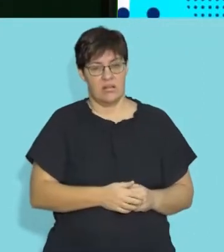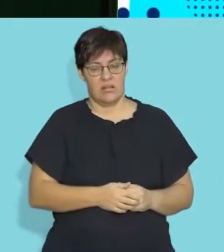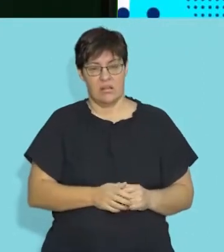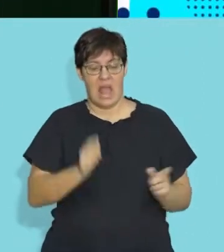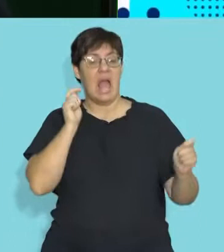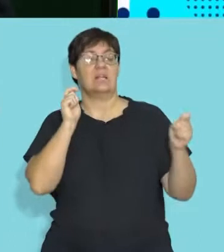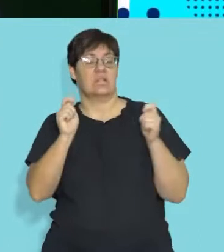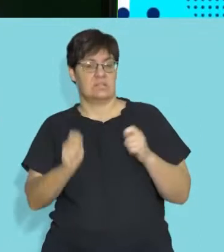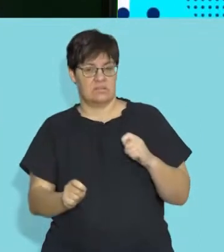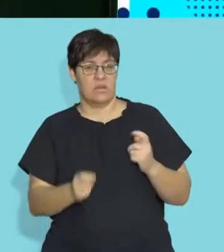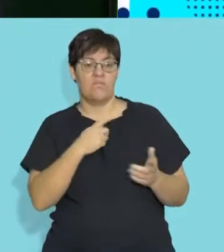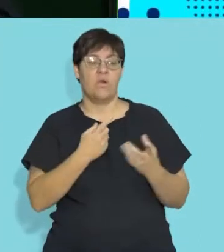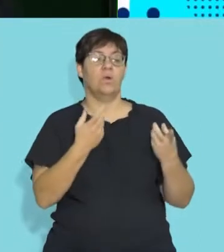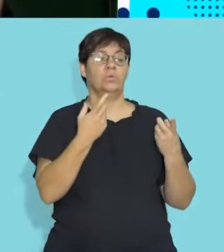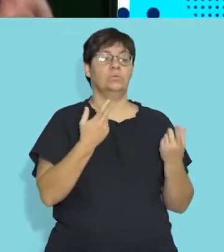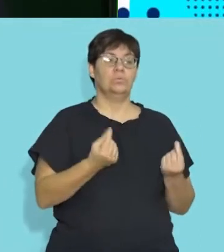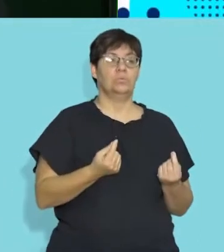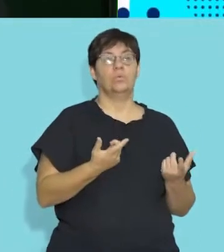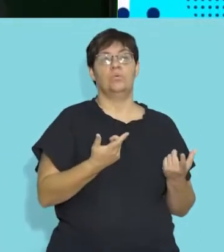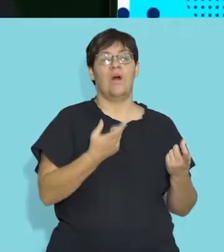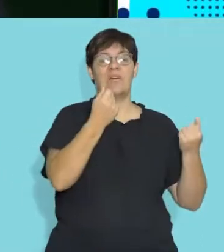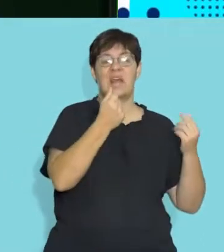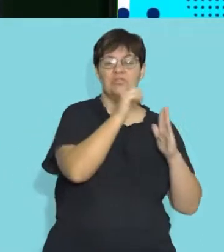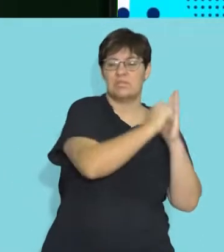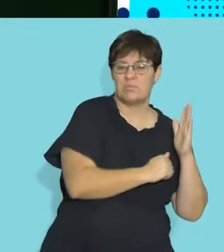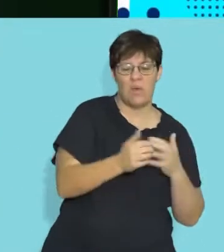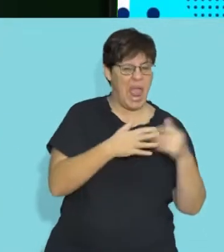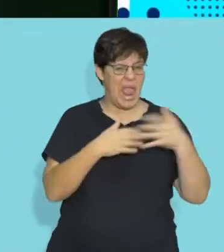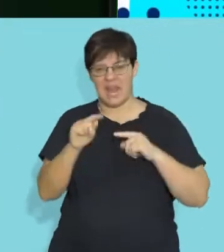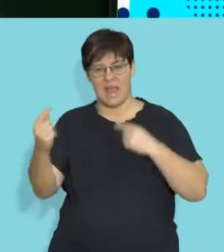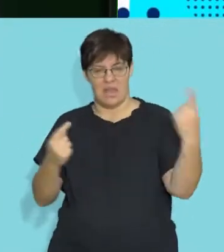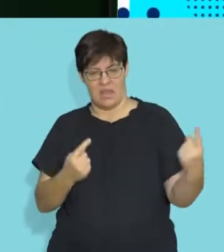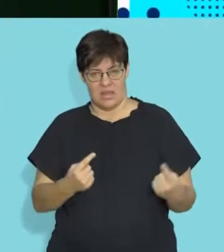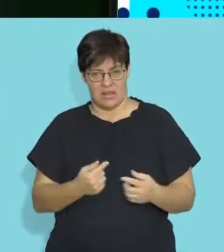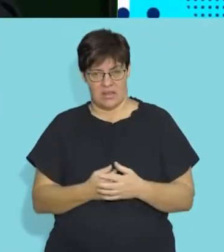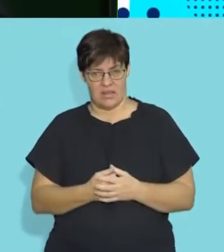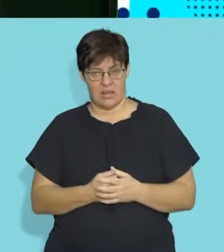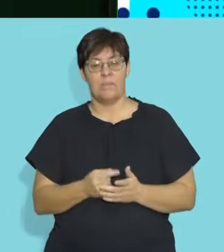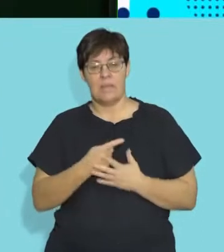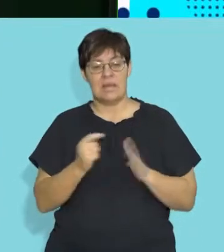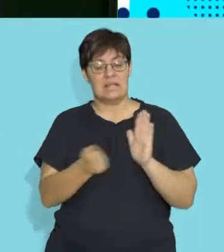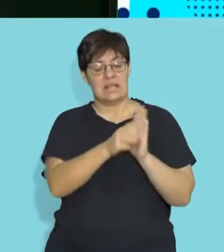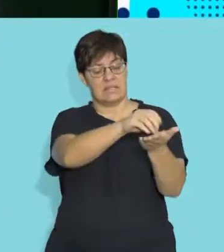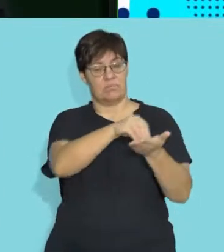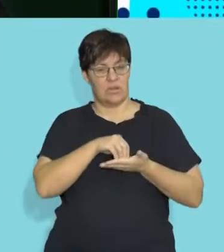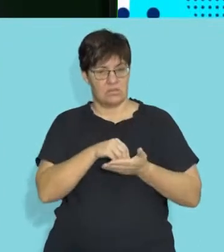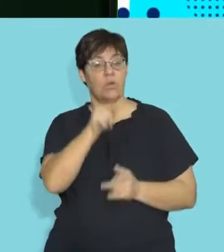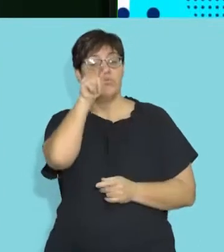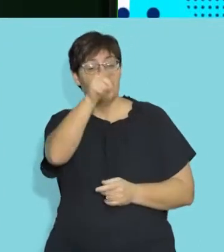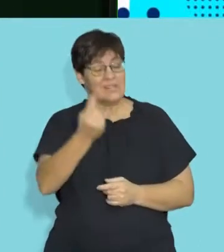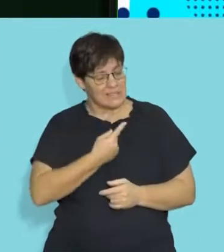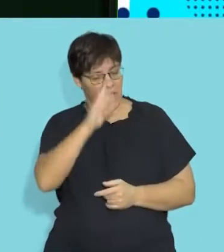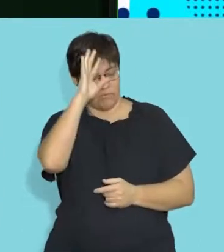an adjustment whether you are doing financial statements or any other work where it involves bringing in sales.